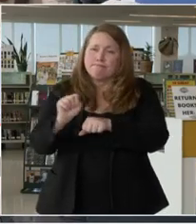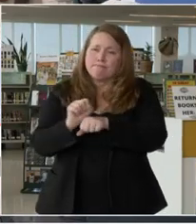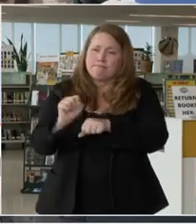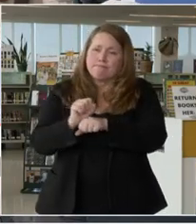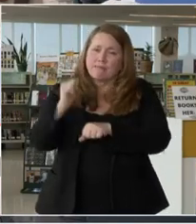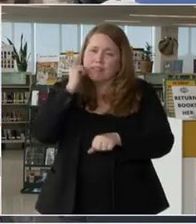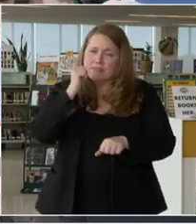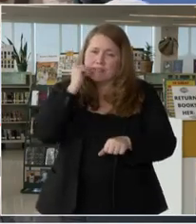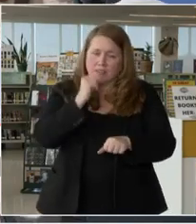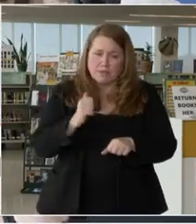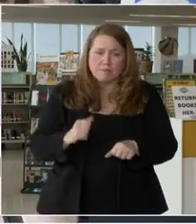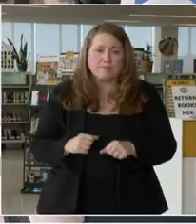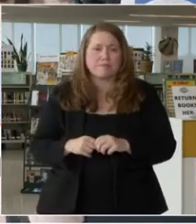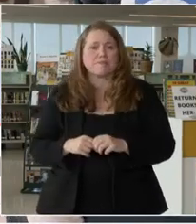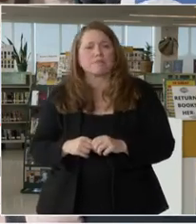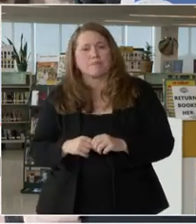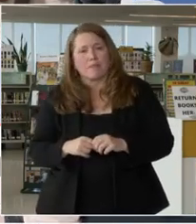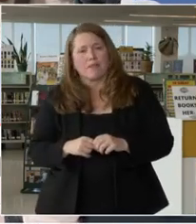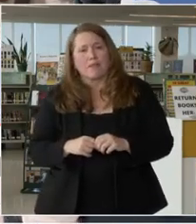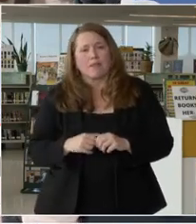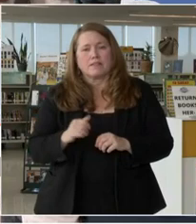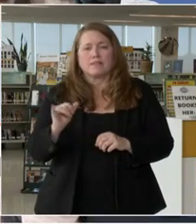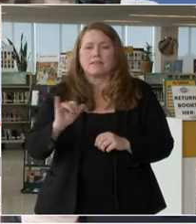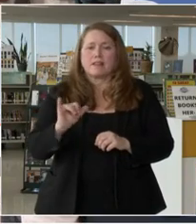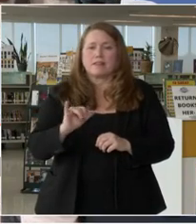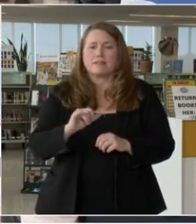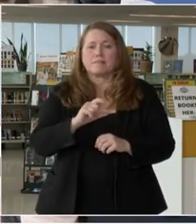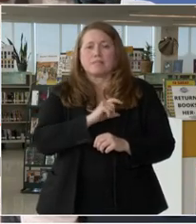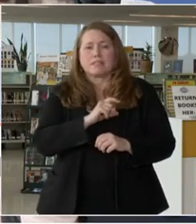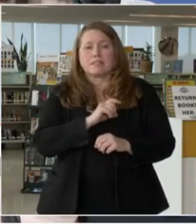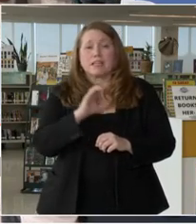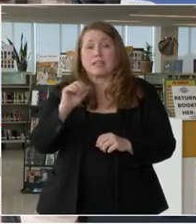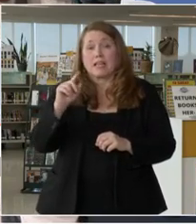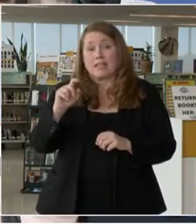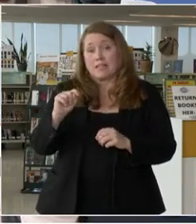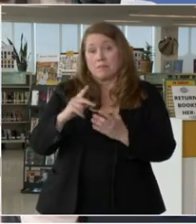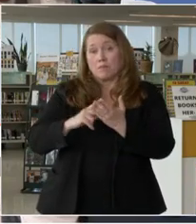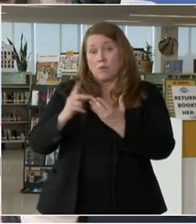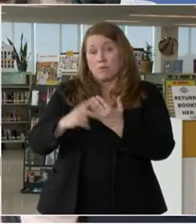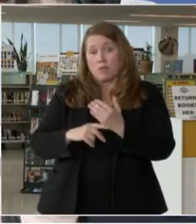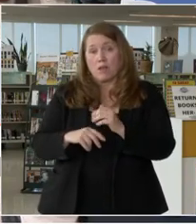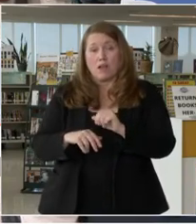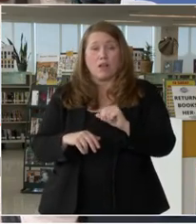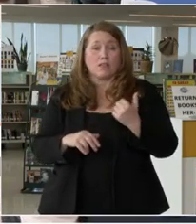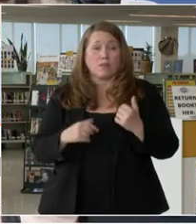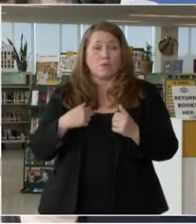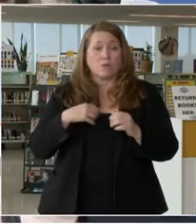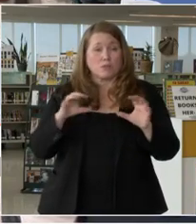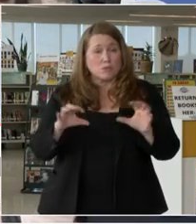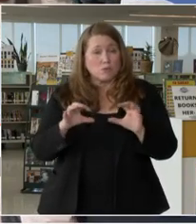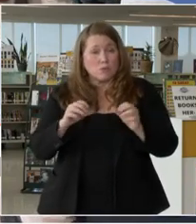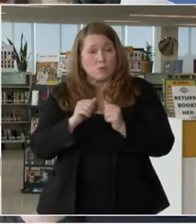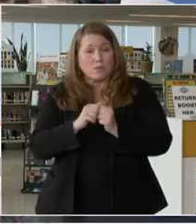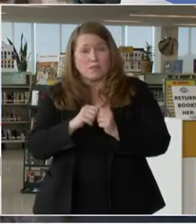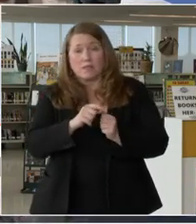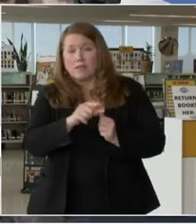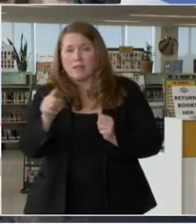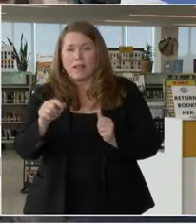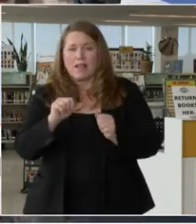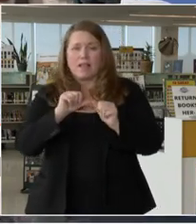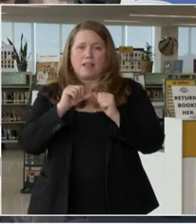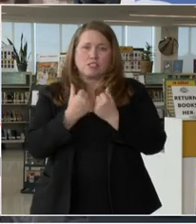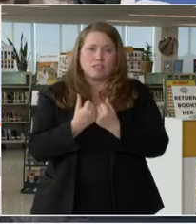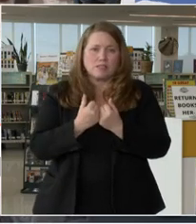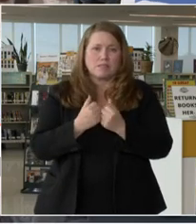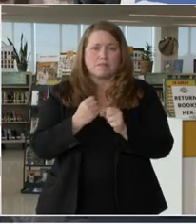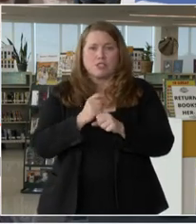to things like the police cadet program, you know, there are other things that we are doing within the agency to